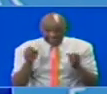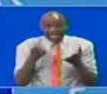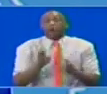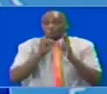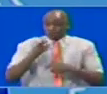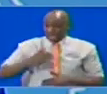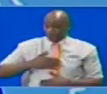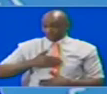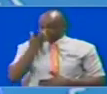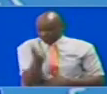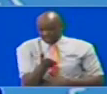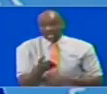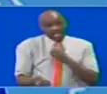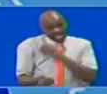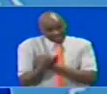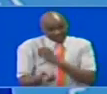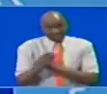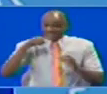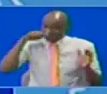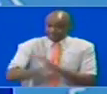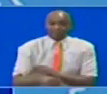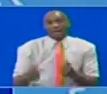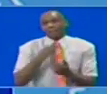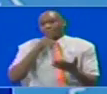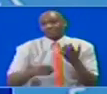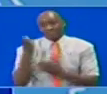Ababa and now joins us live for an update on that story.